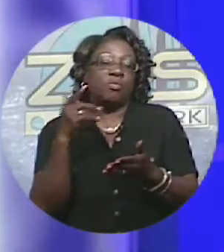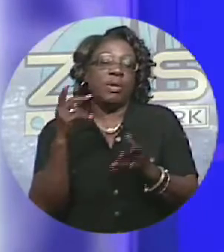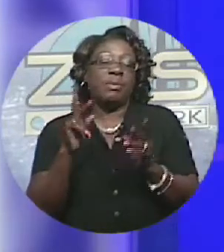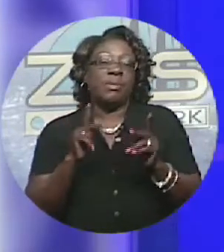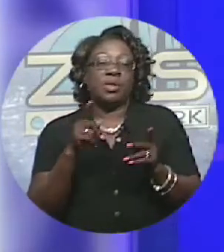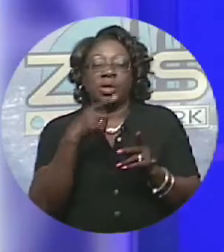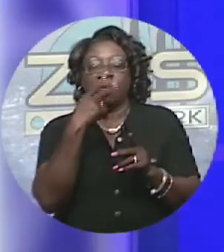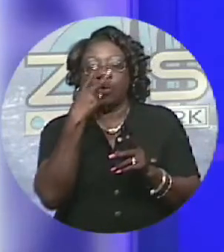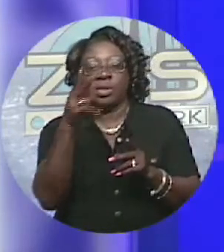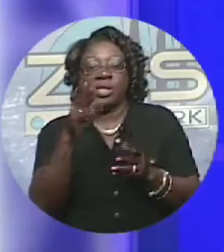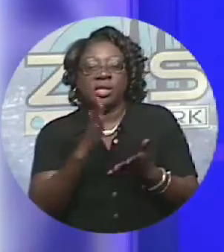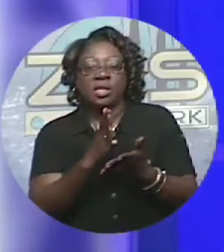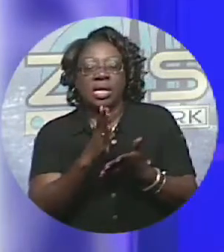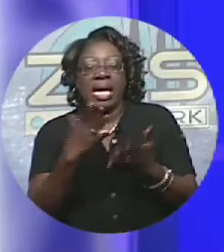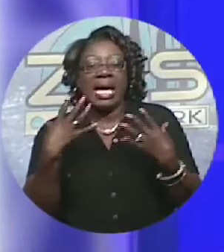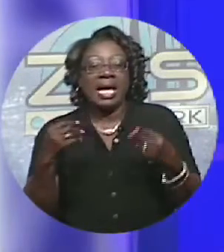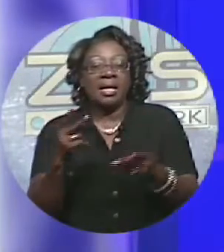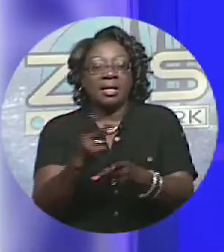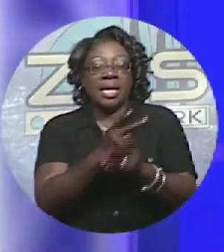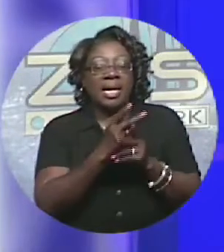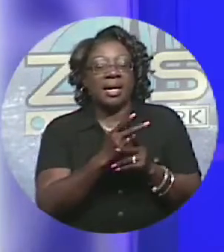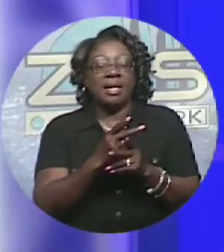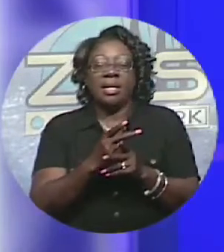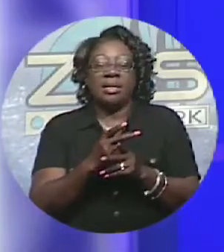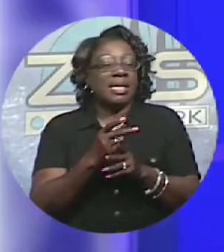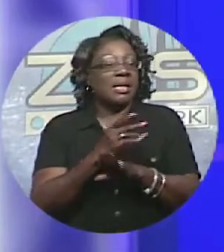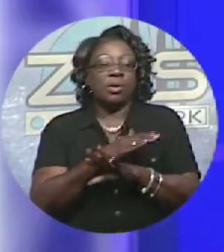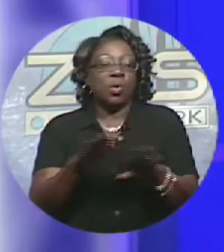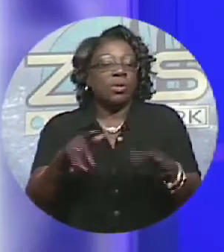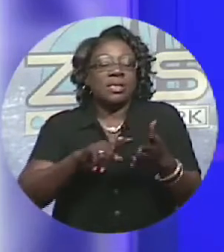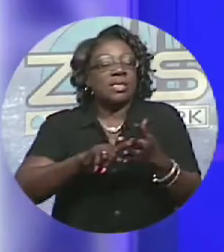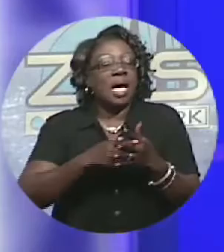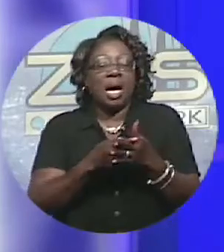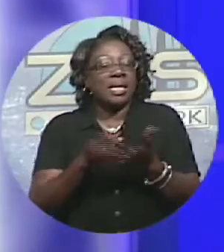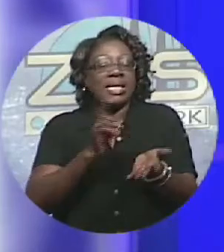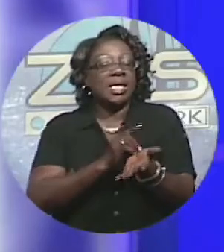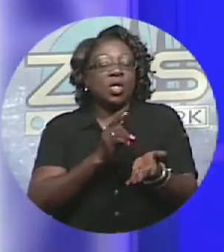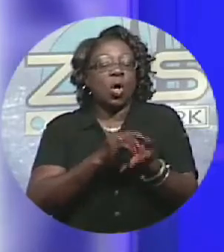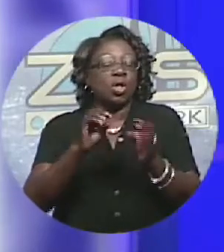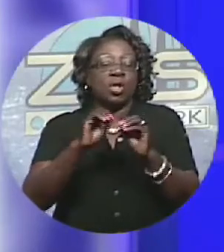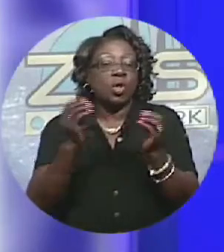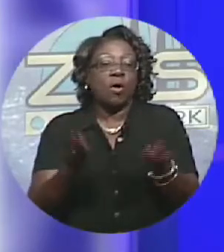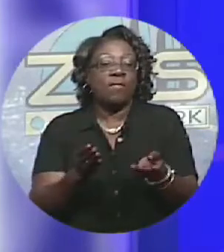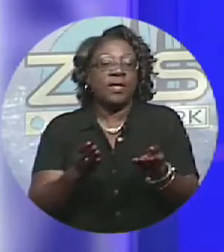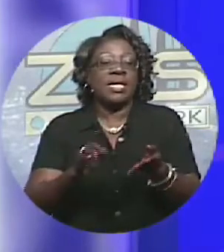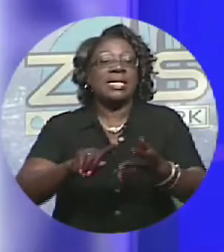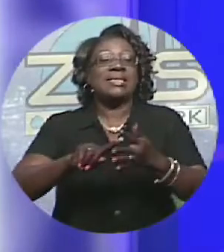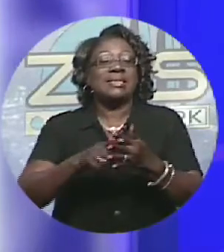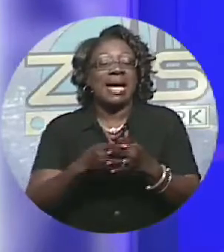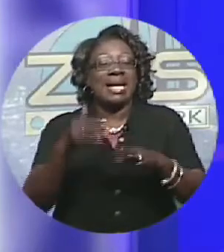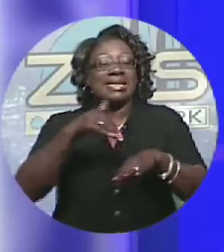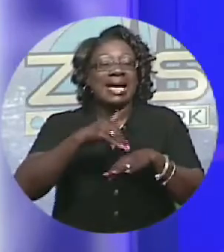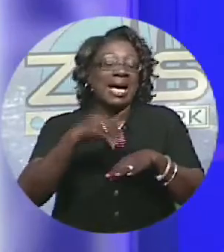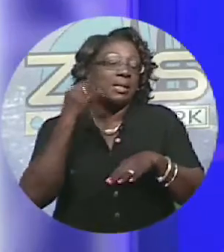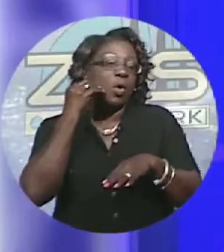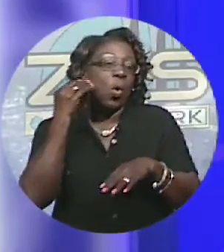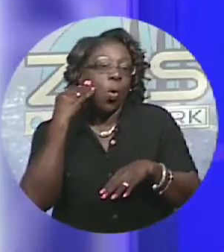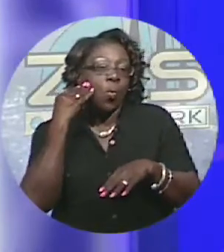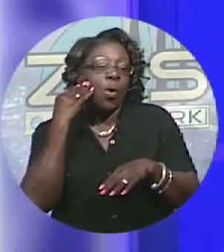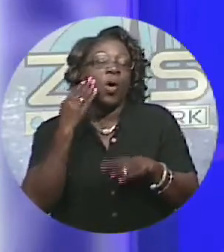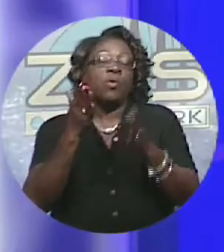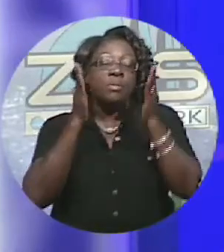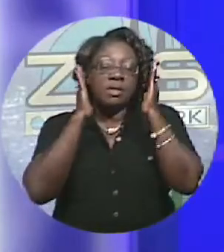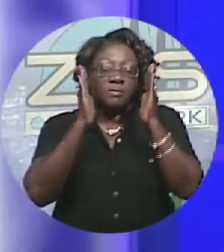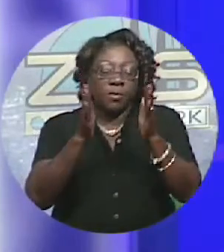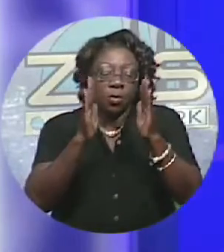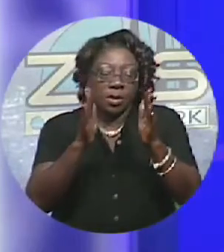the doctor's office, but realize it is created in the home and various communities. Eichmann says more focused attention must